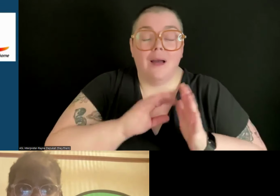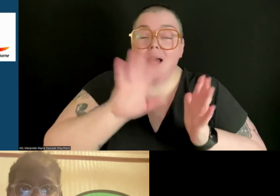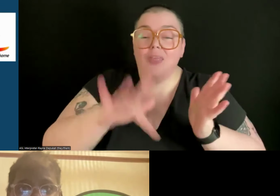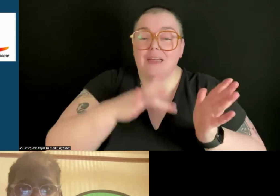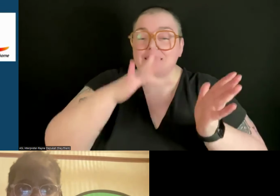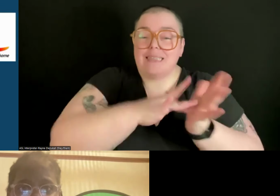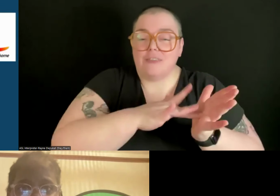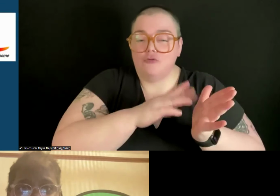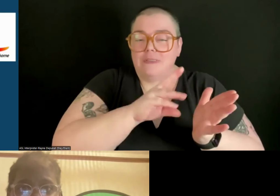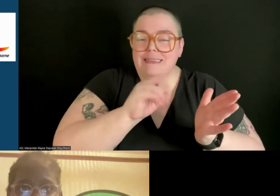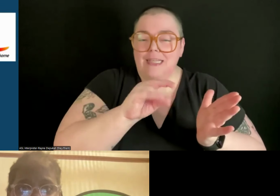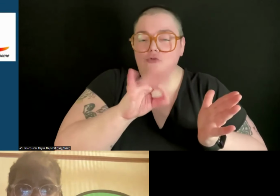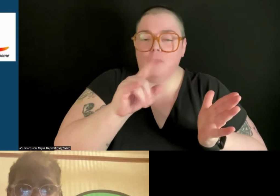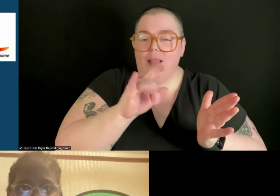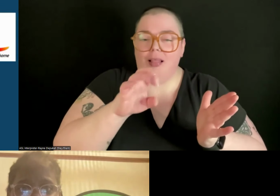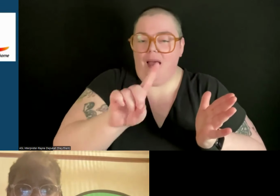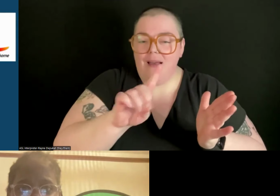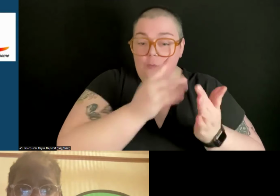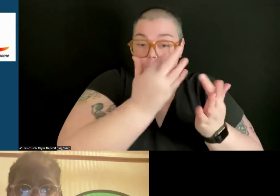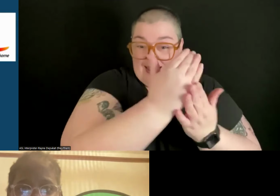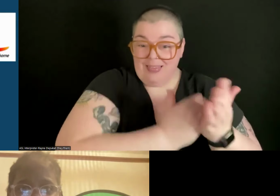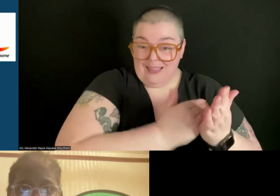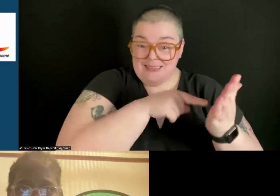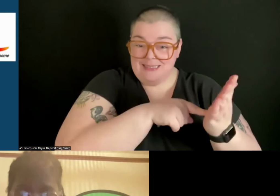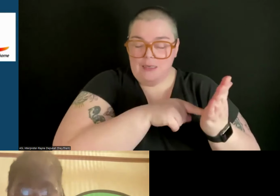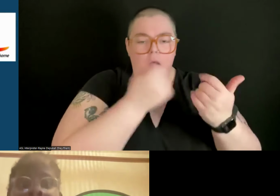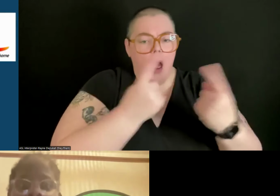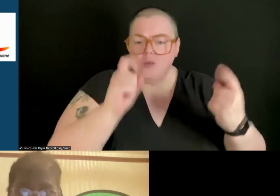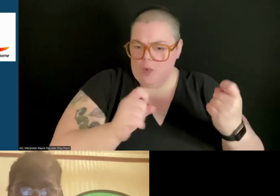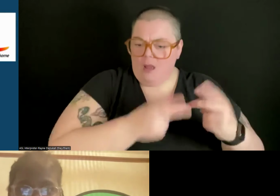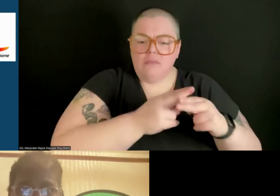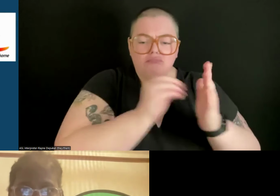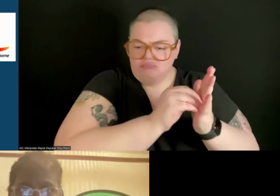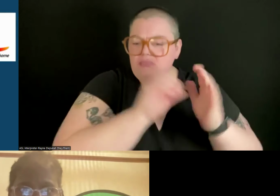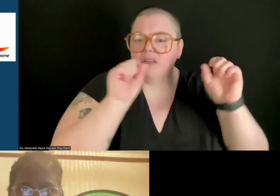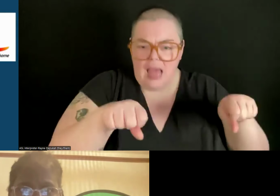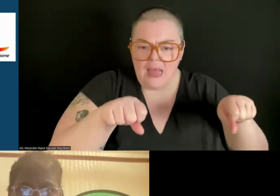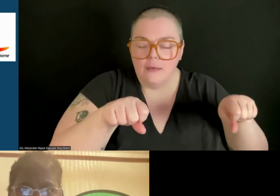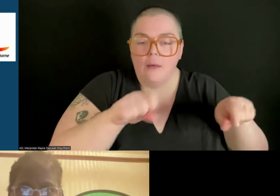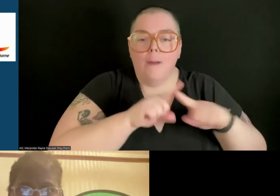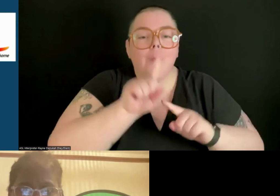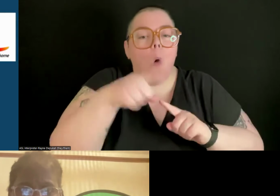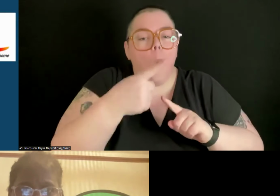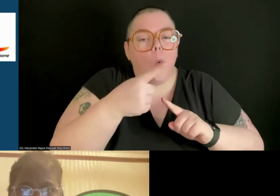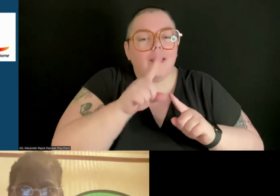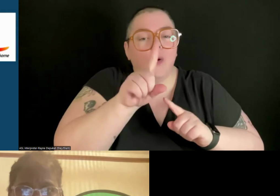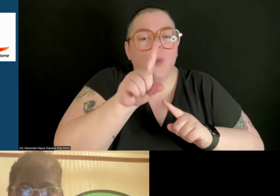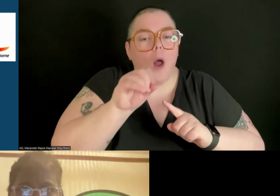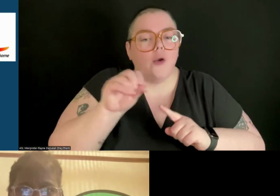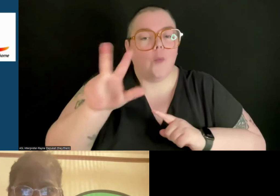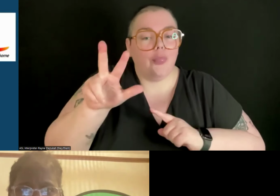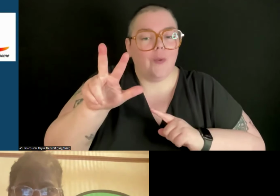list, anybody can get on it, but only 103 housing